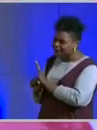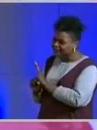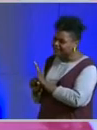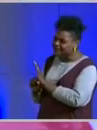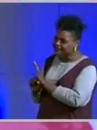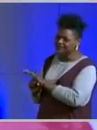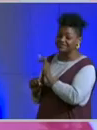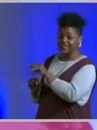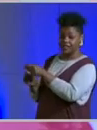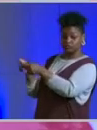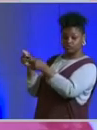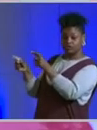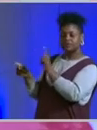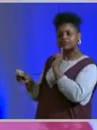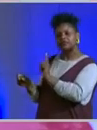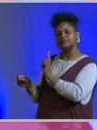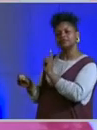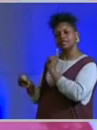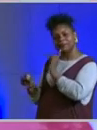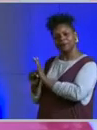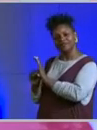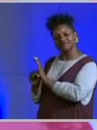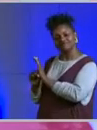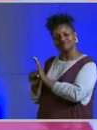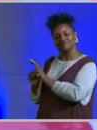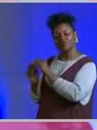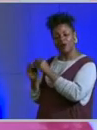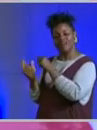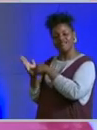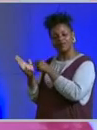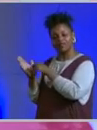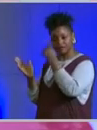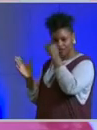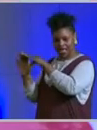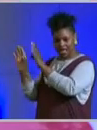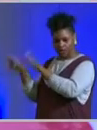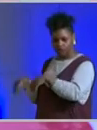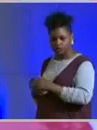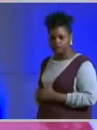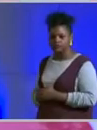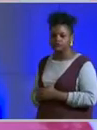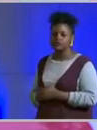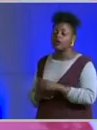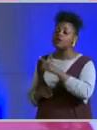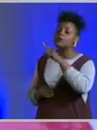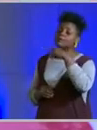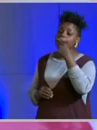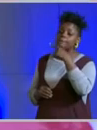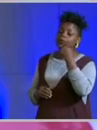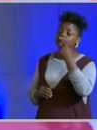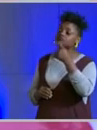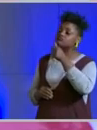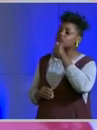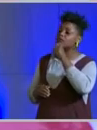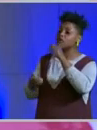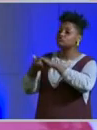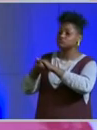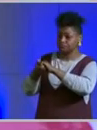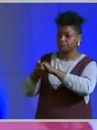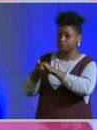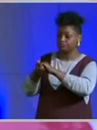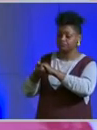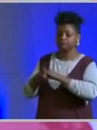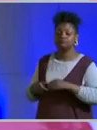is committed to developing more affordable housing. And then you mentioned public-private partnerships. That's critical to funding